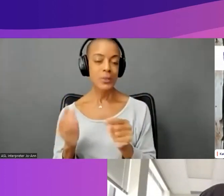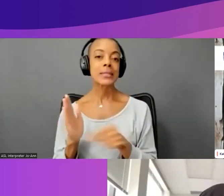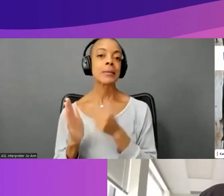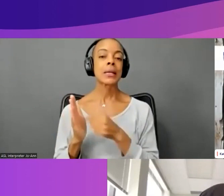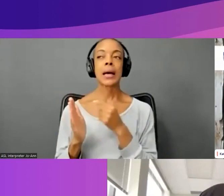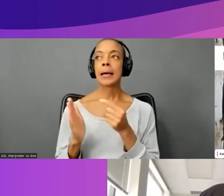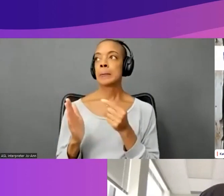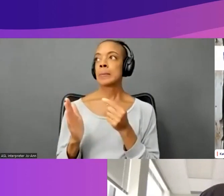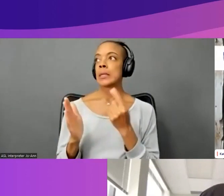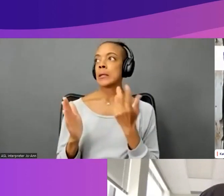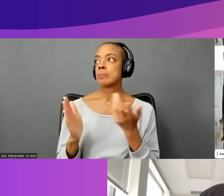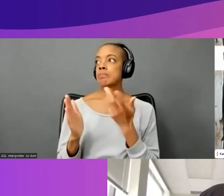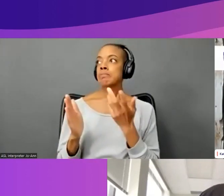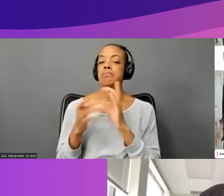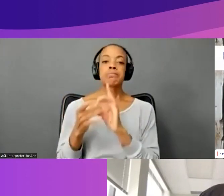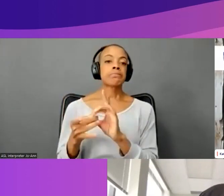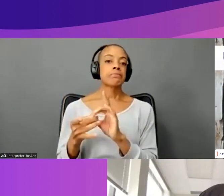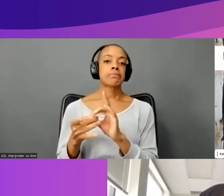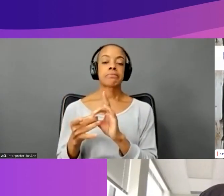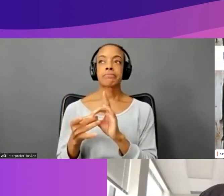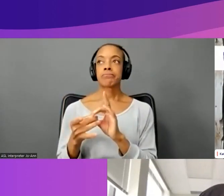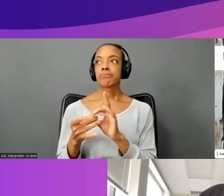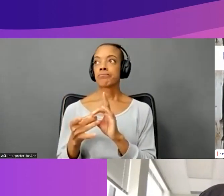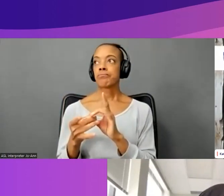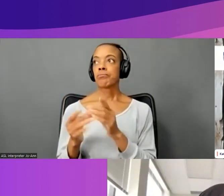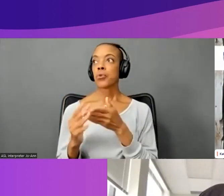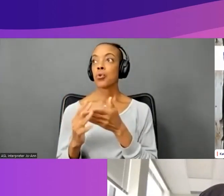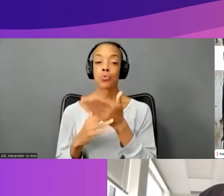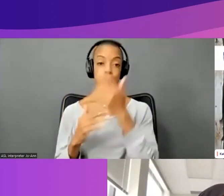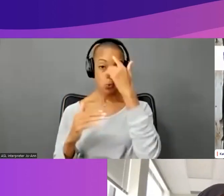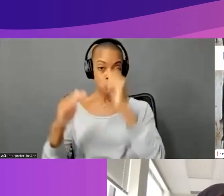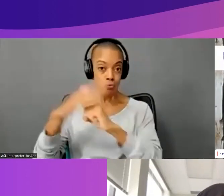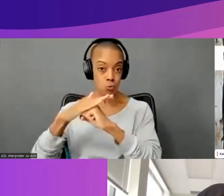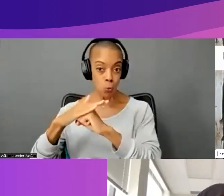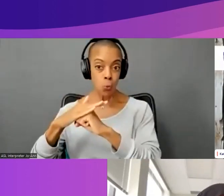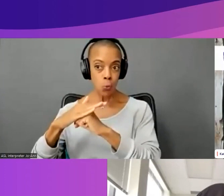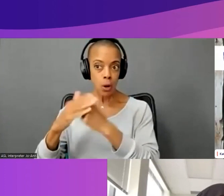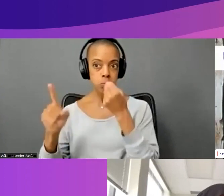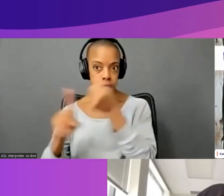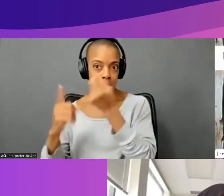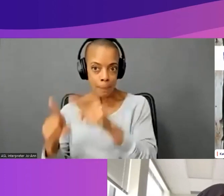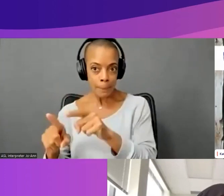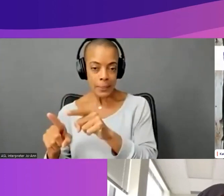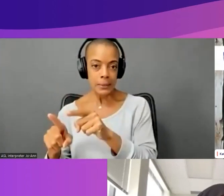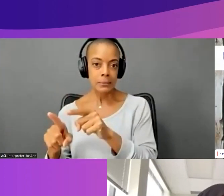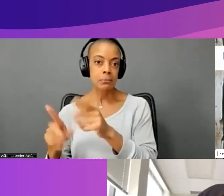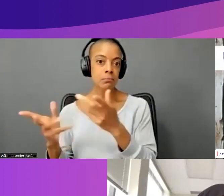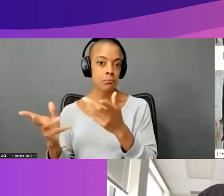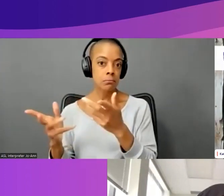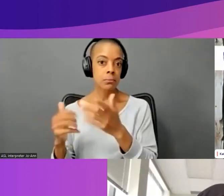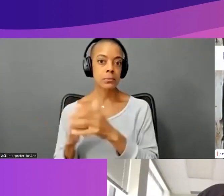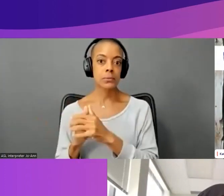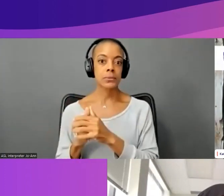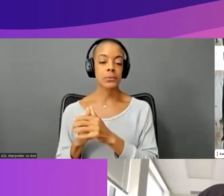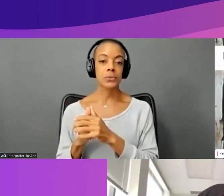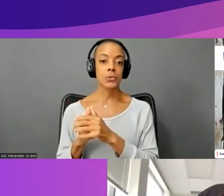be referred to like acquired through a stroke, right? So as long as it wasn't